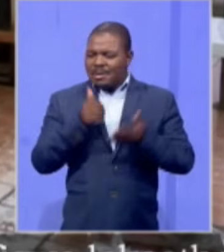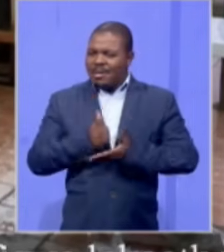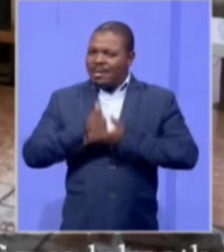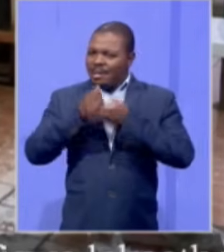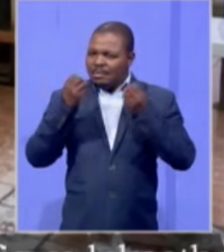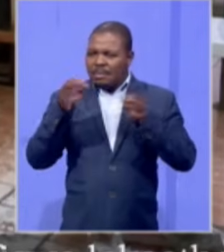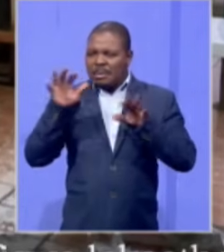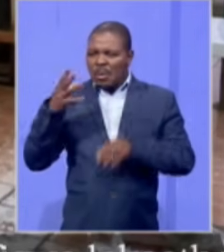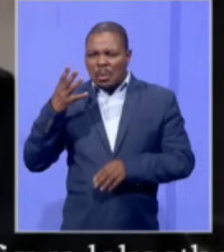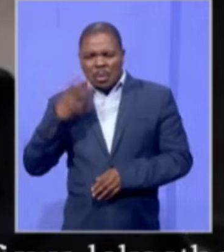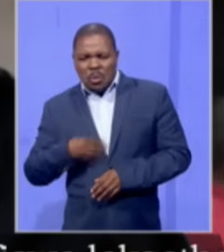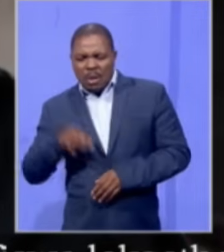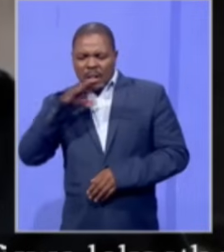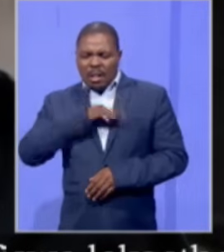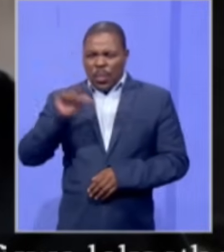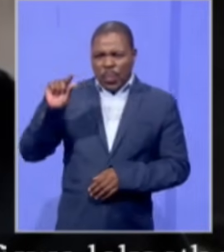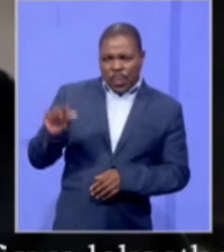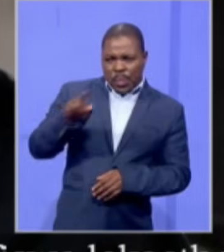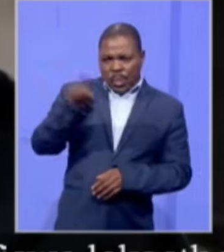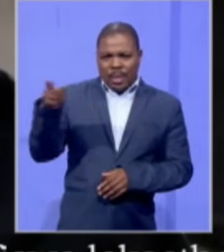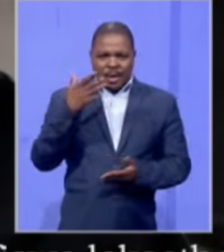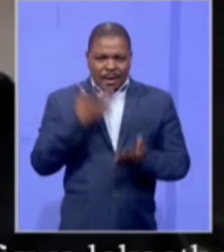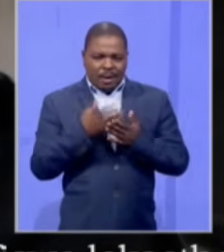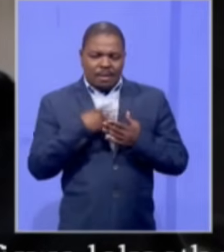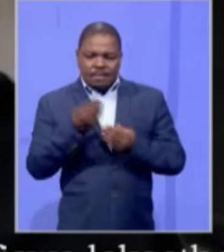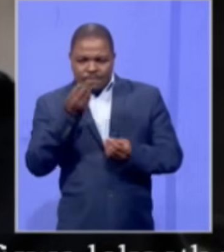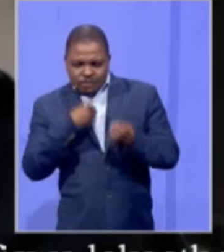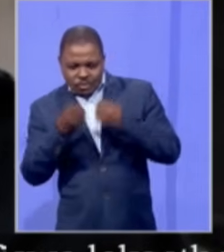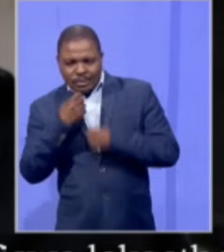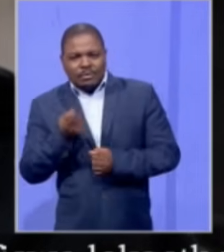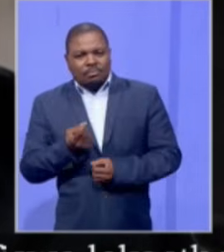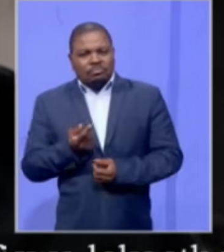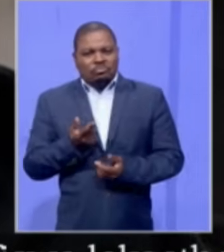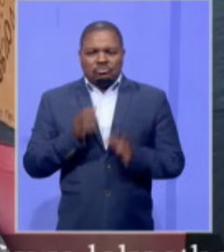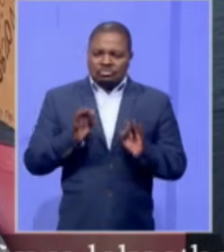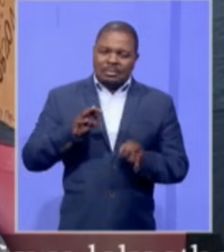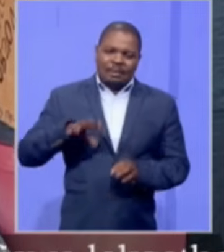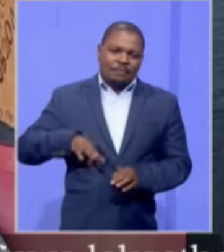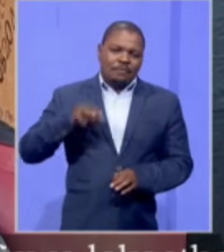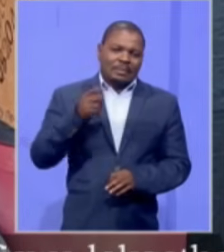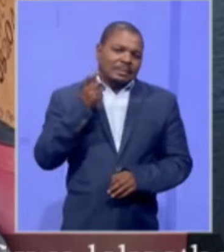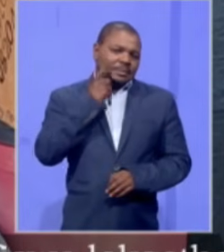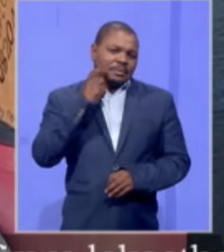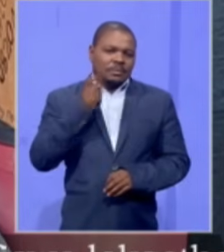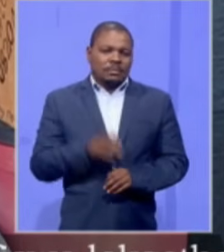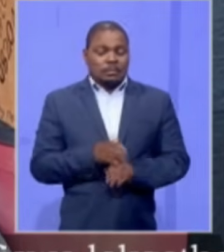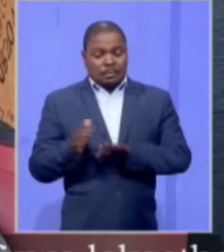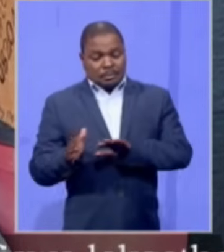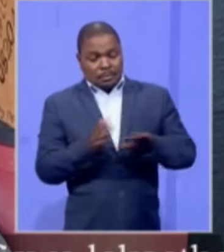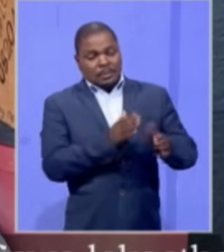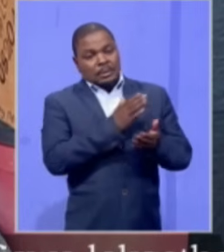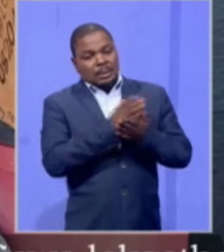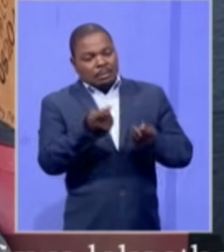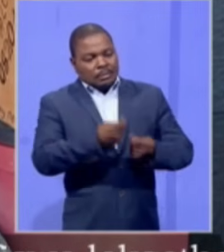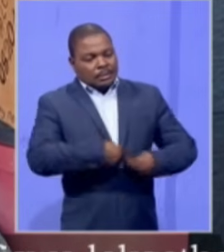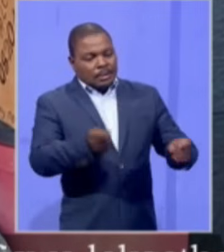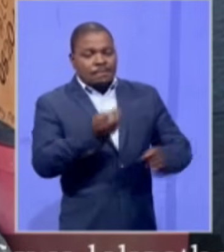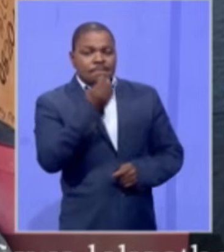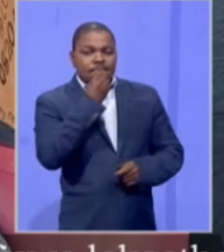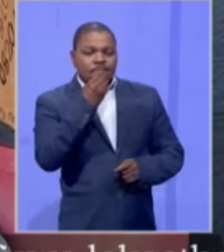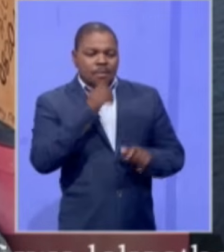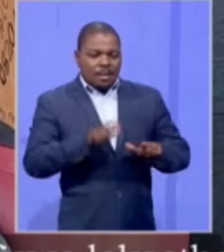low-income areas to make the feed and food for them more affordable. Ka ho le leng barekisi ba dijo tsa mebileng